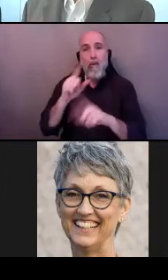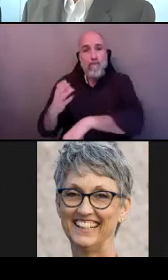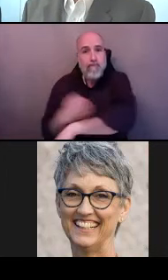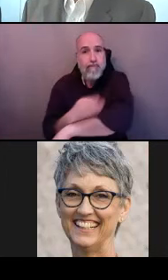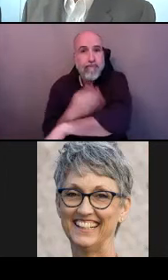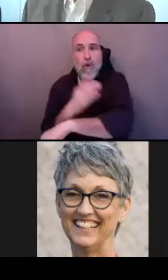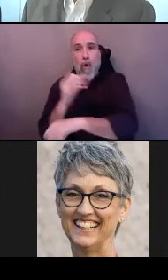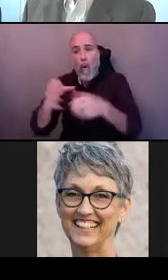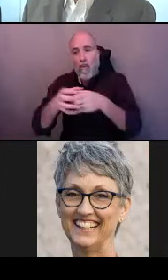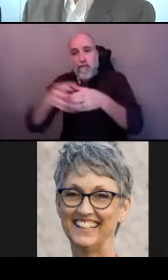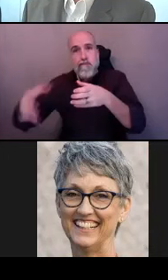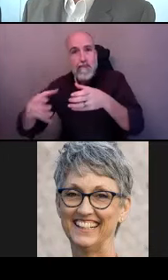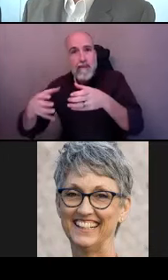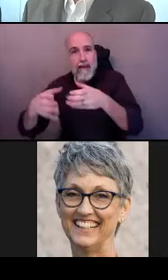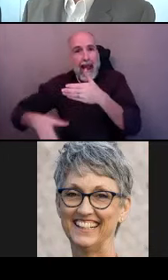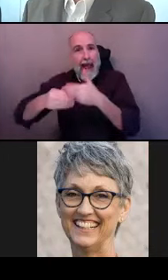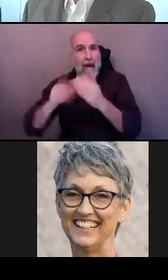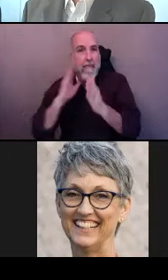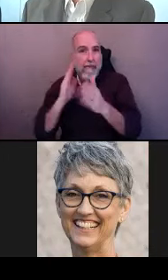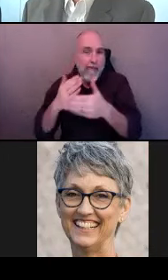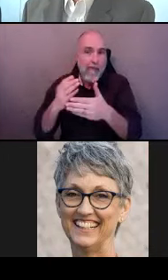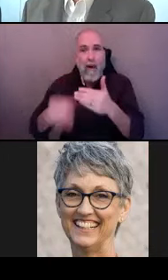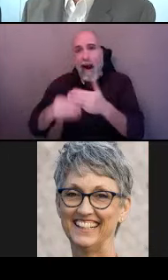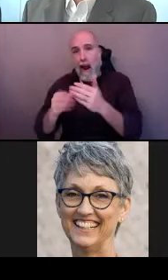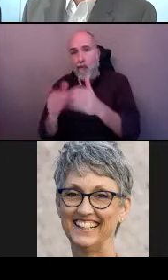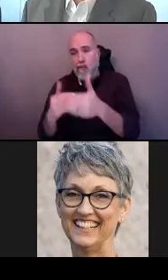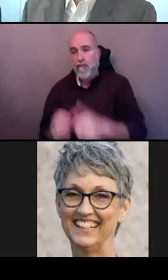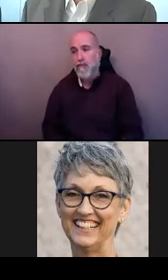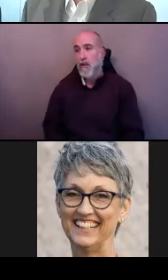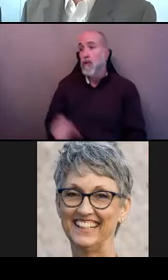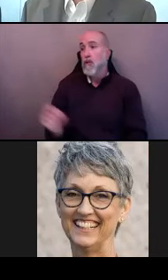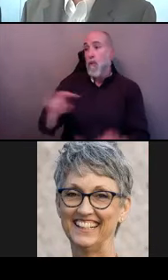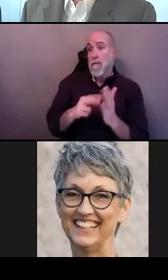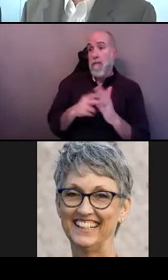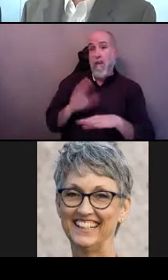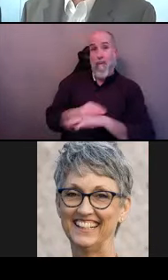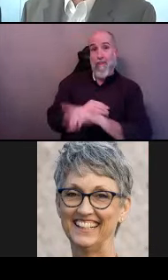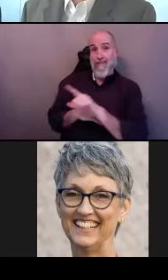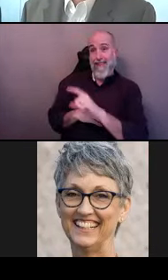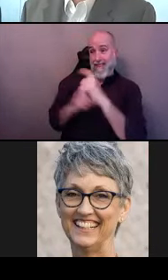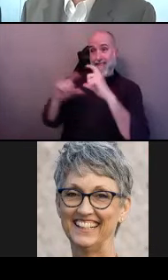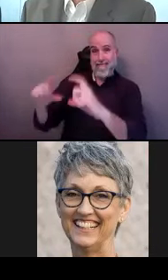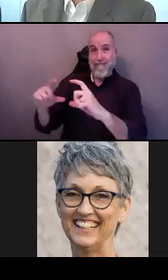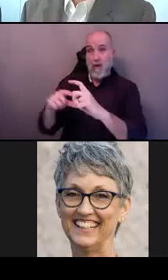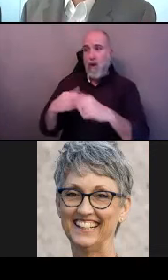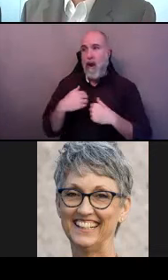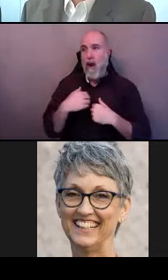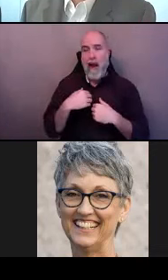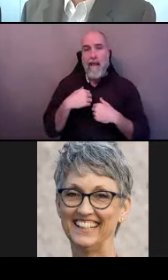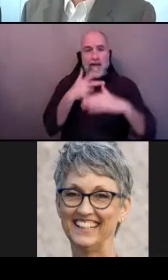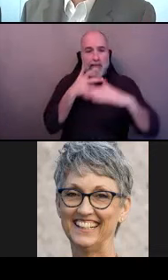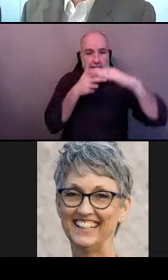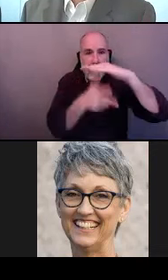additions. So what we're looking at here on the left-hand side is we have a carport and then a